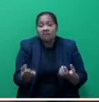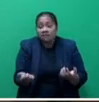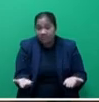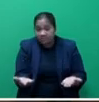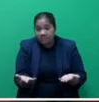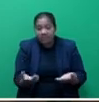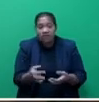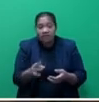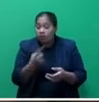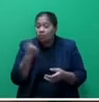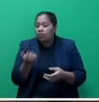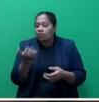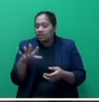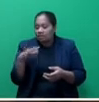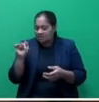who are already there